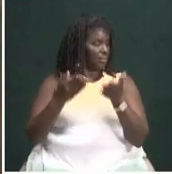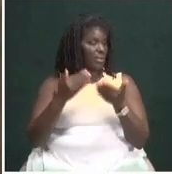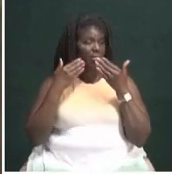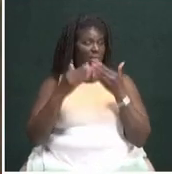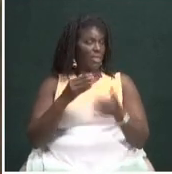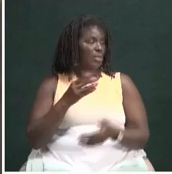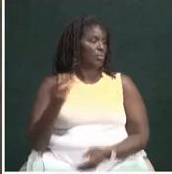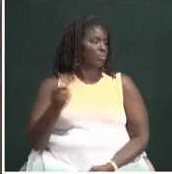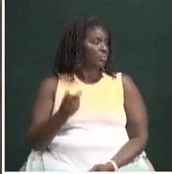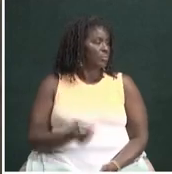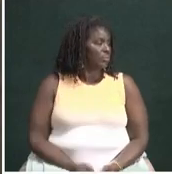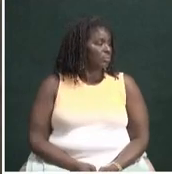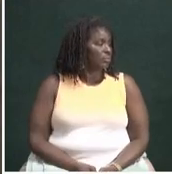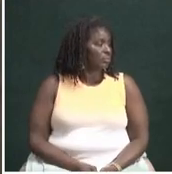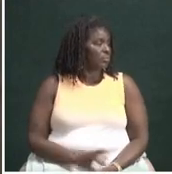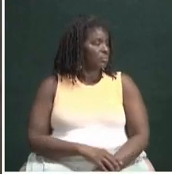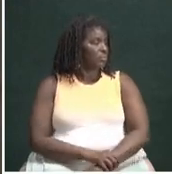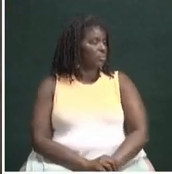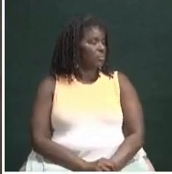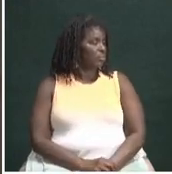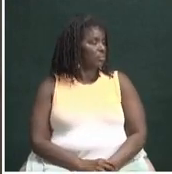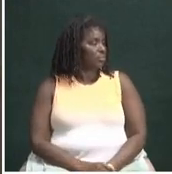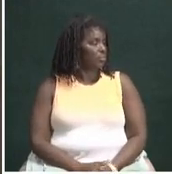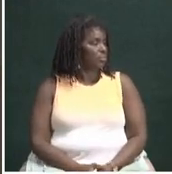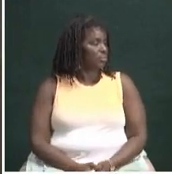you, Riley.